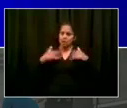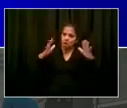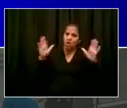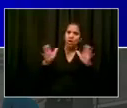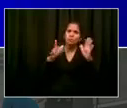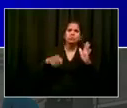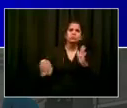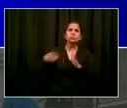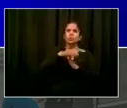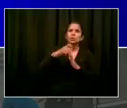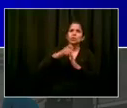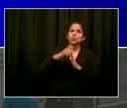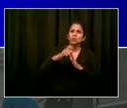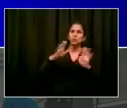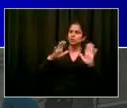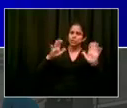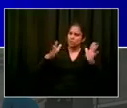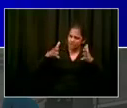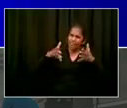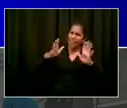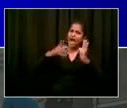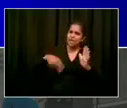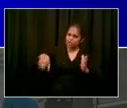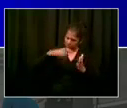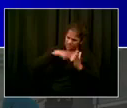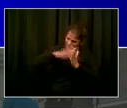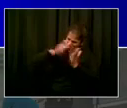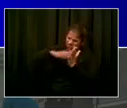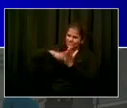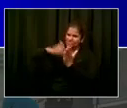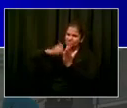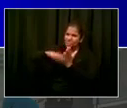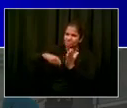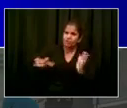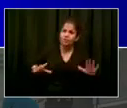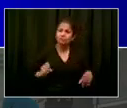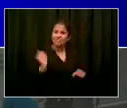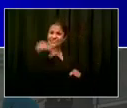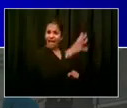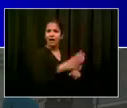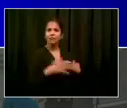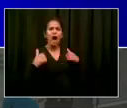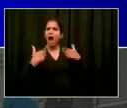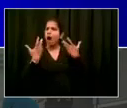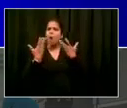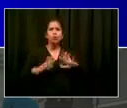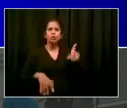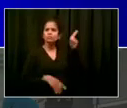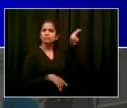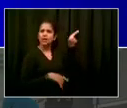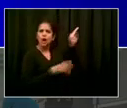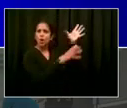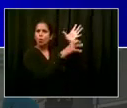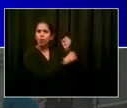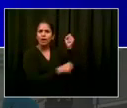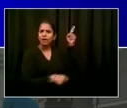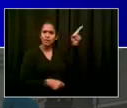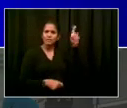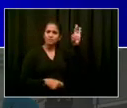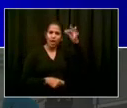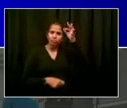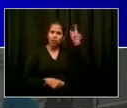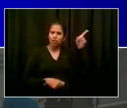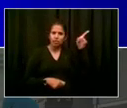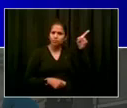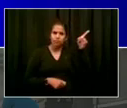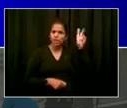group effort in this city, everyone together, just like we fought back the coronavirus. So our Census 2020 team is out